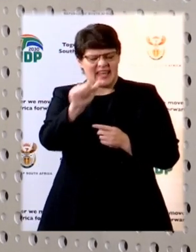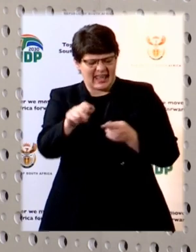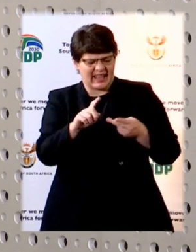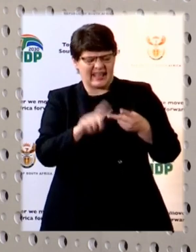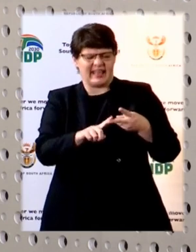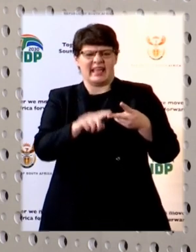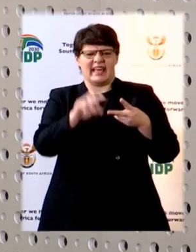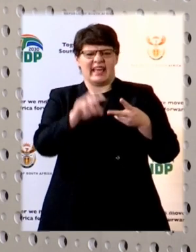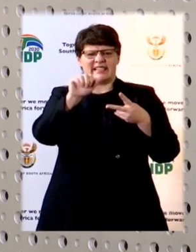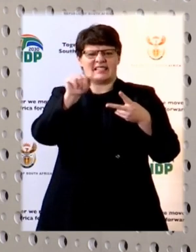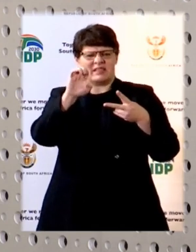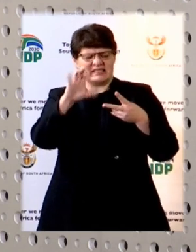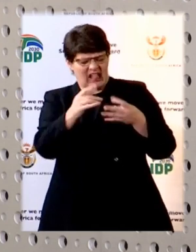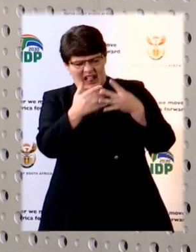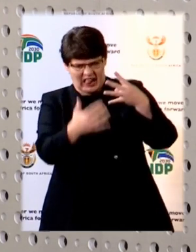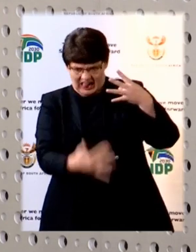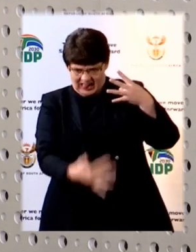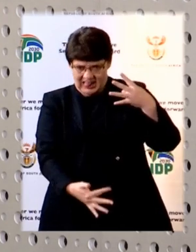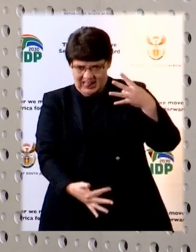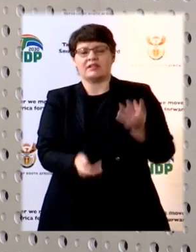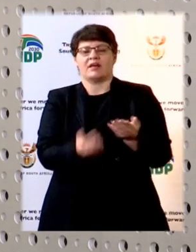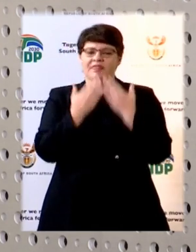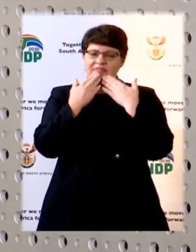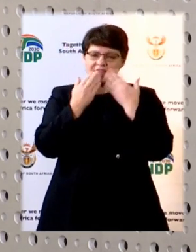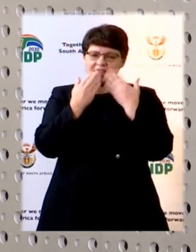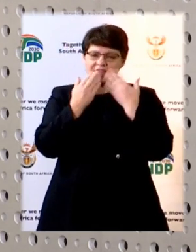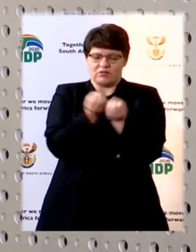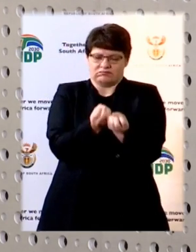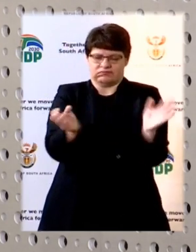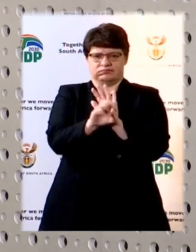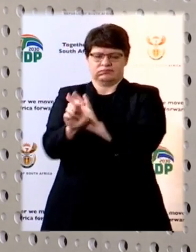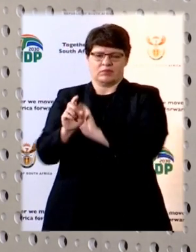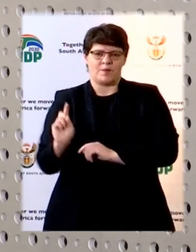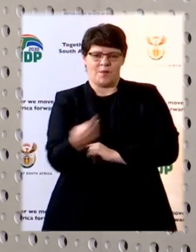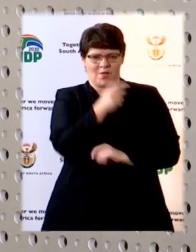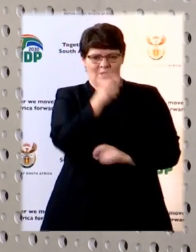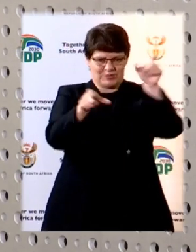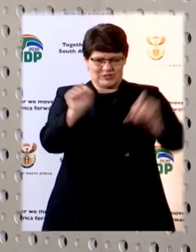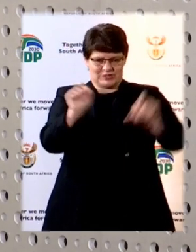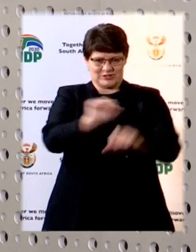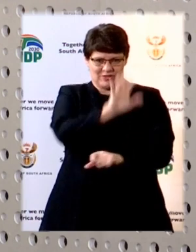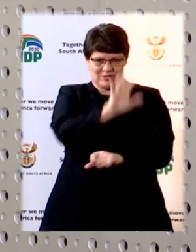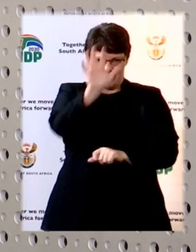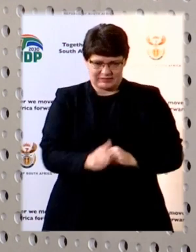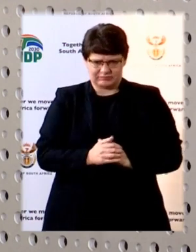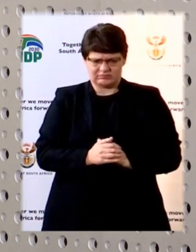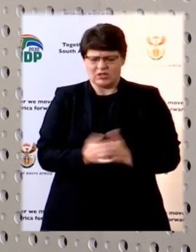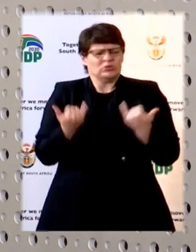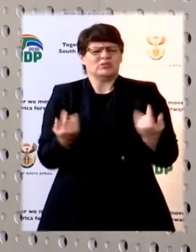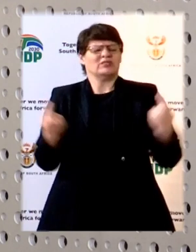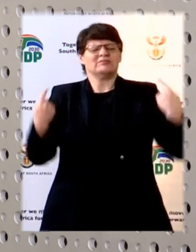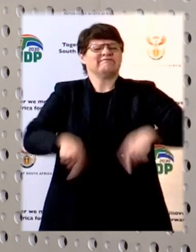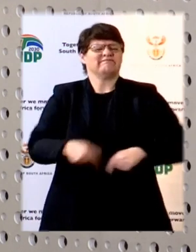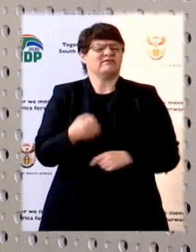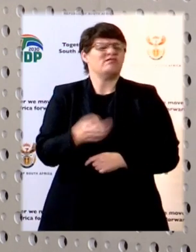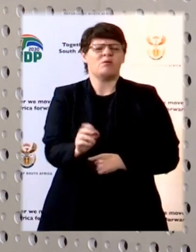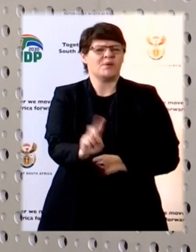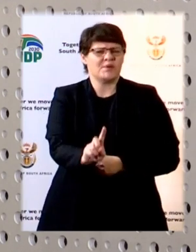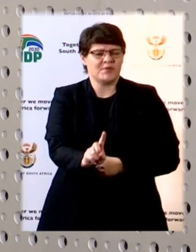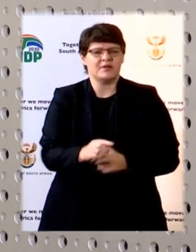you are able to bring this message to all our people. We are today giving a report by